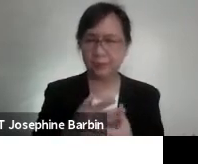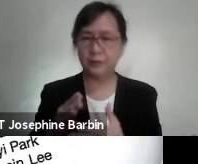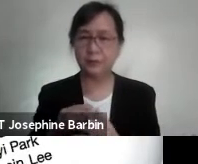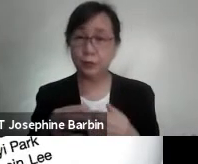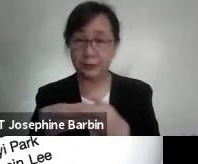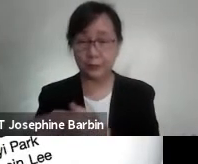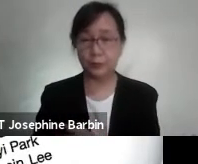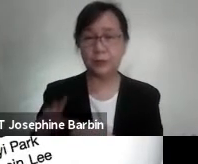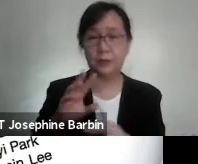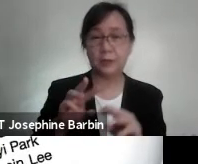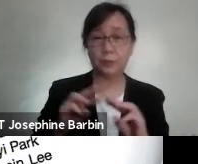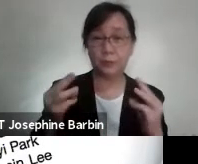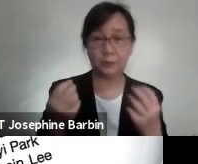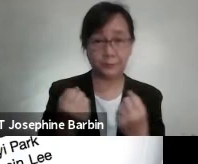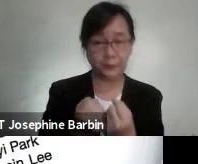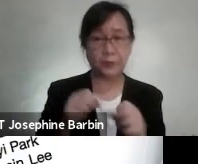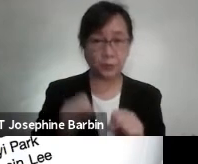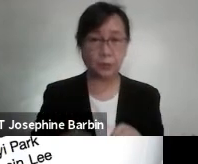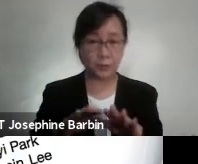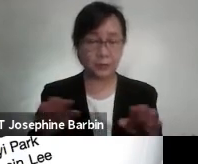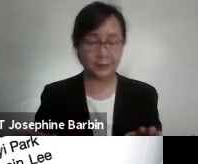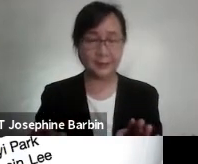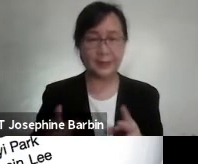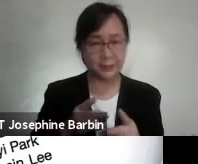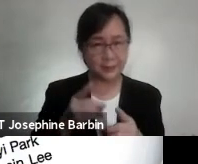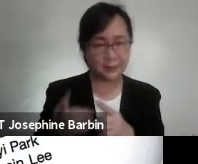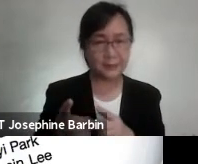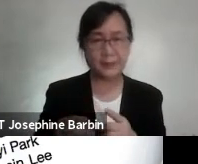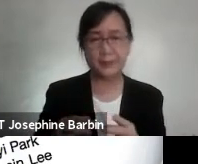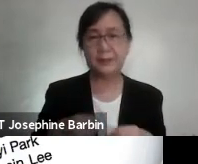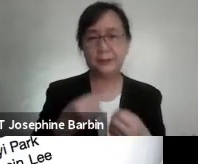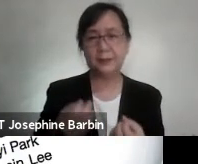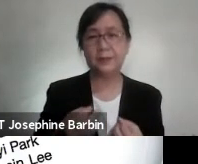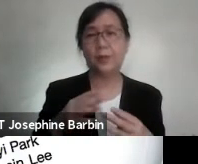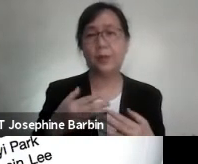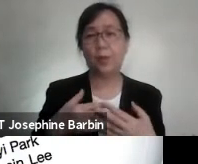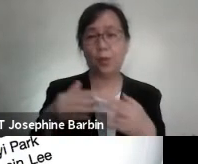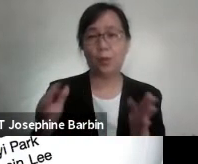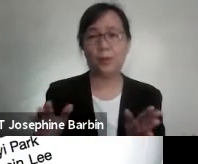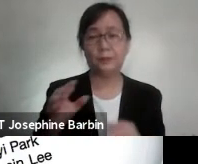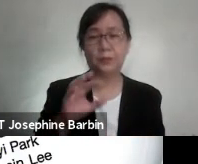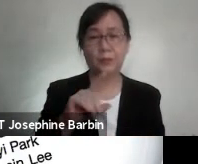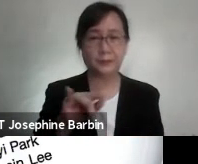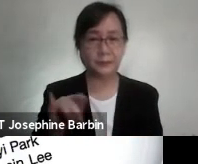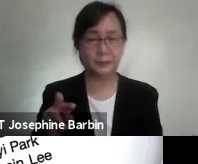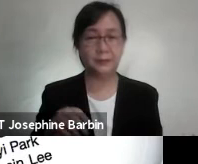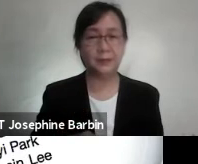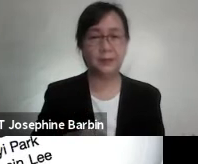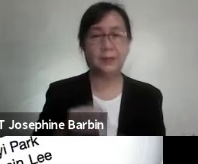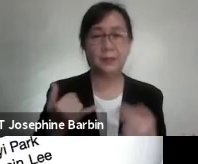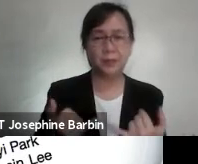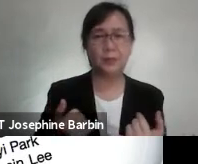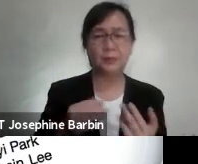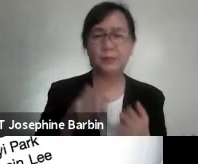so that children could directly shape General Comment 25. We're enormously indebted to these people